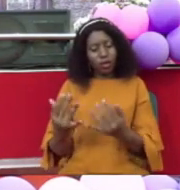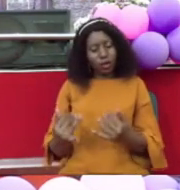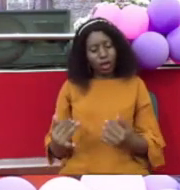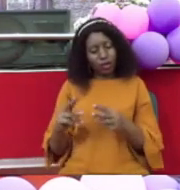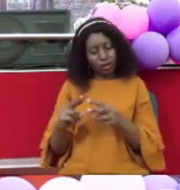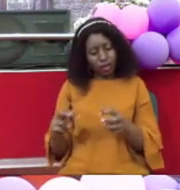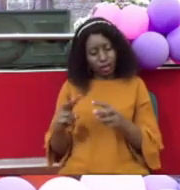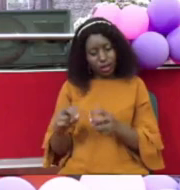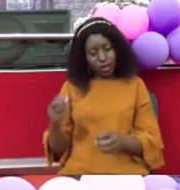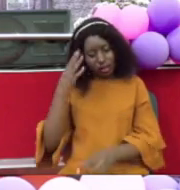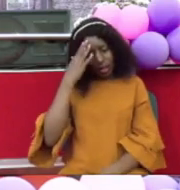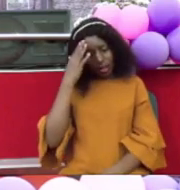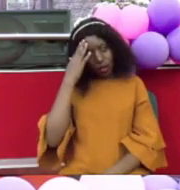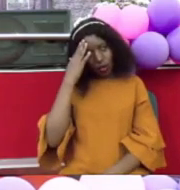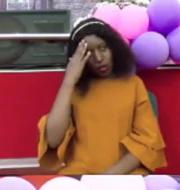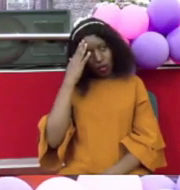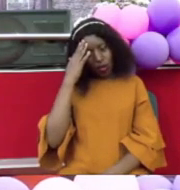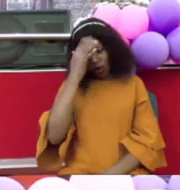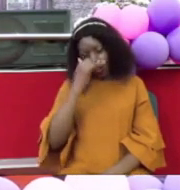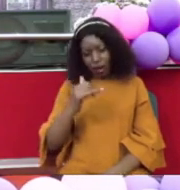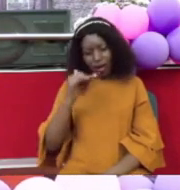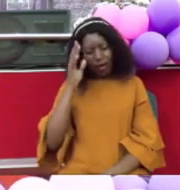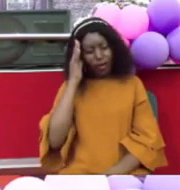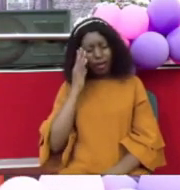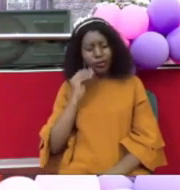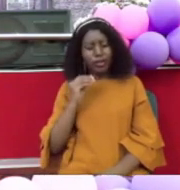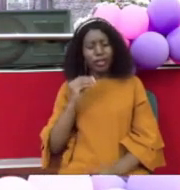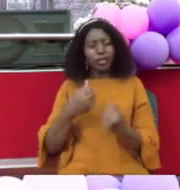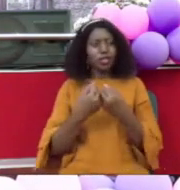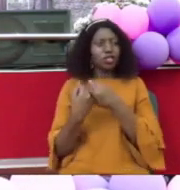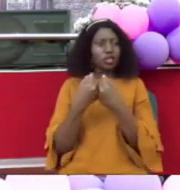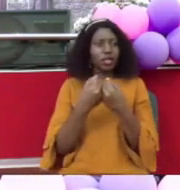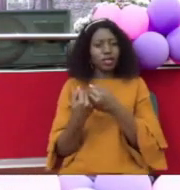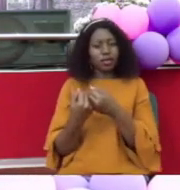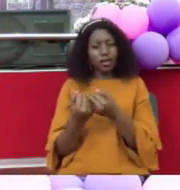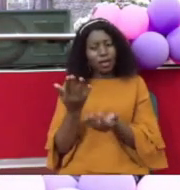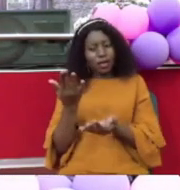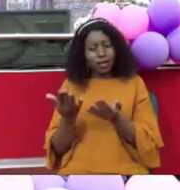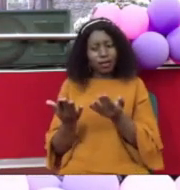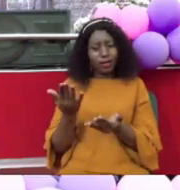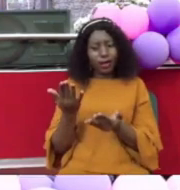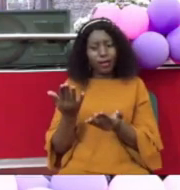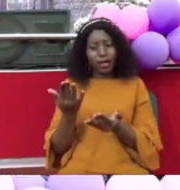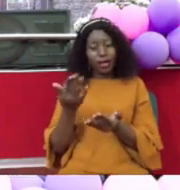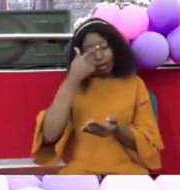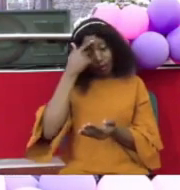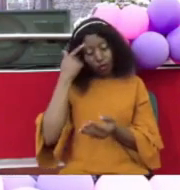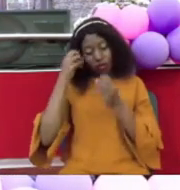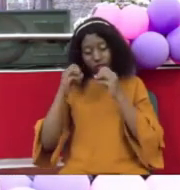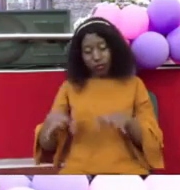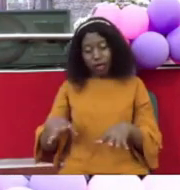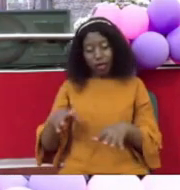this problem because of lack of knowledge? Jiangalie. Je, ninapitia shida hii kwa sababu ya kukosa maarifa? And you can look in